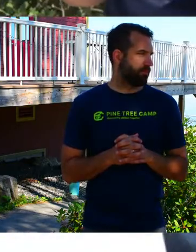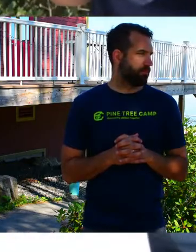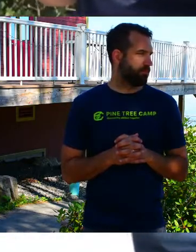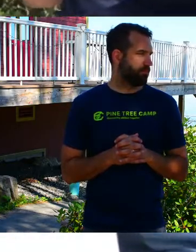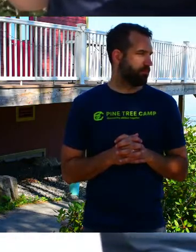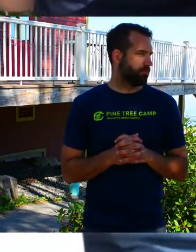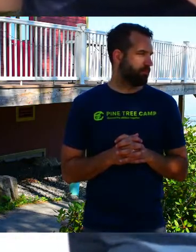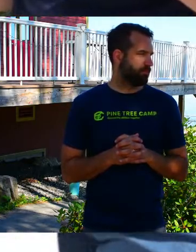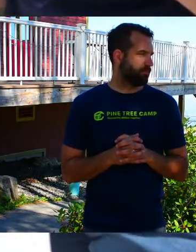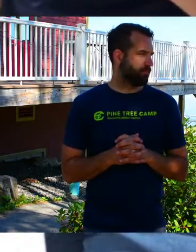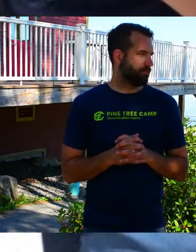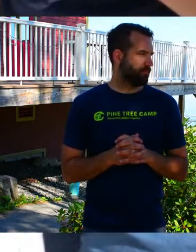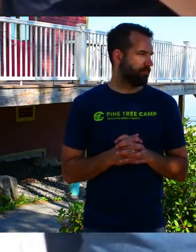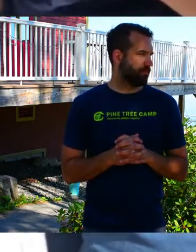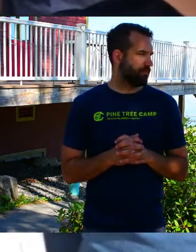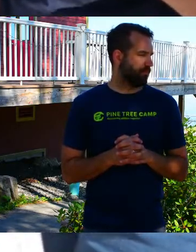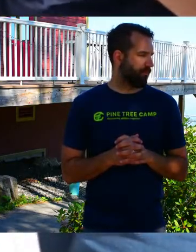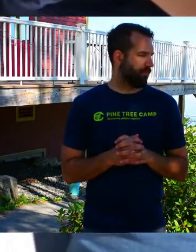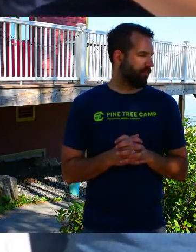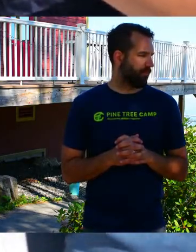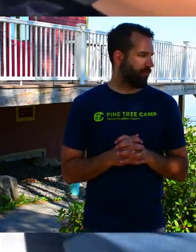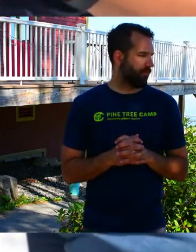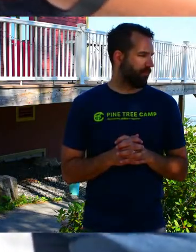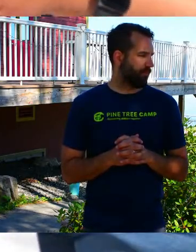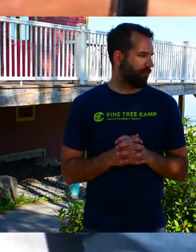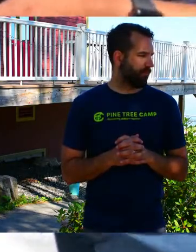Oh, I should have cut that.